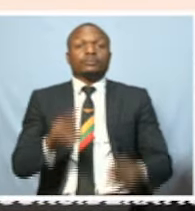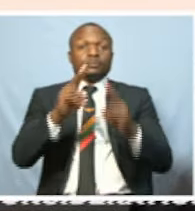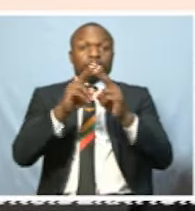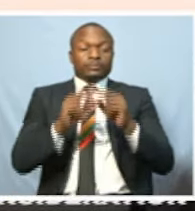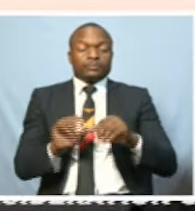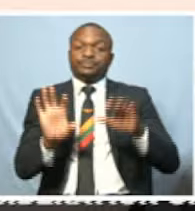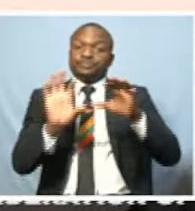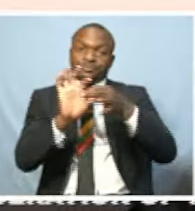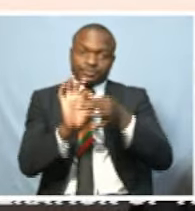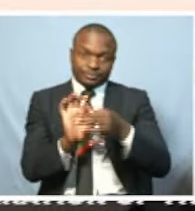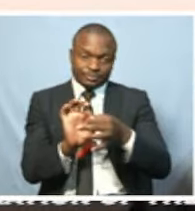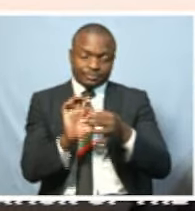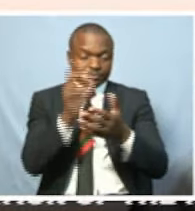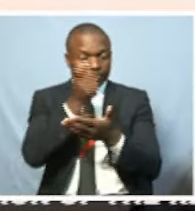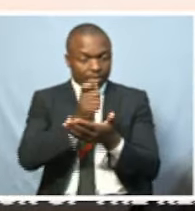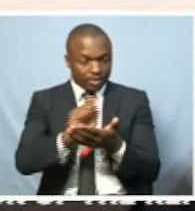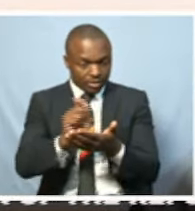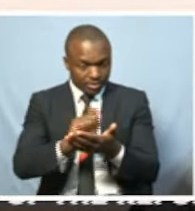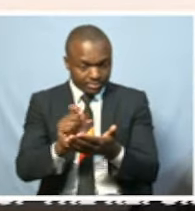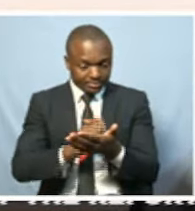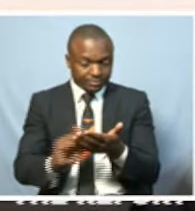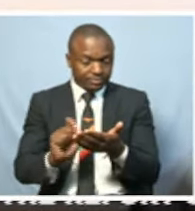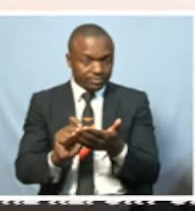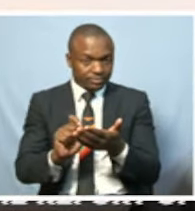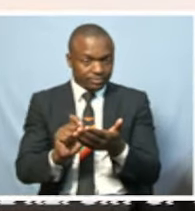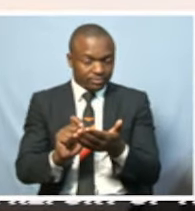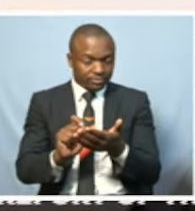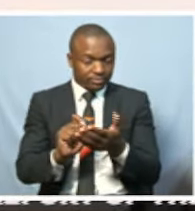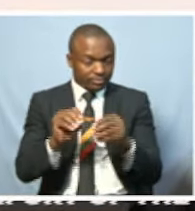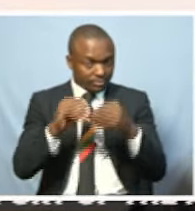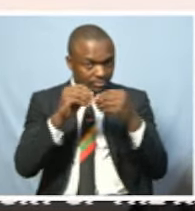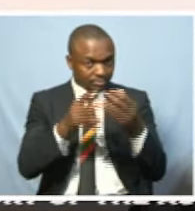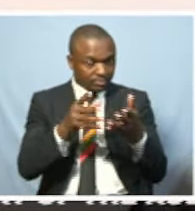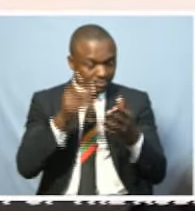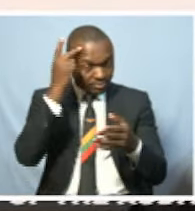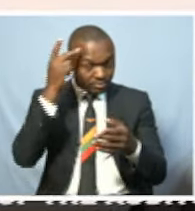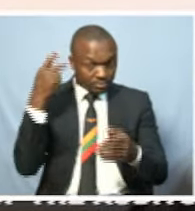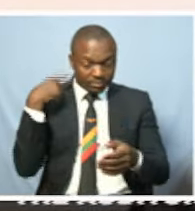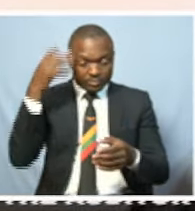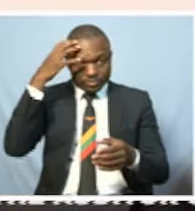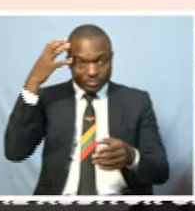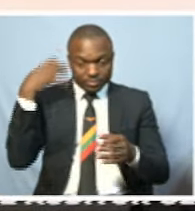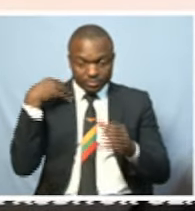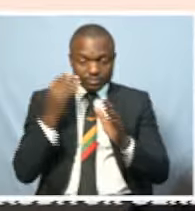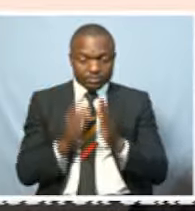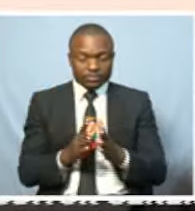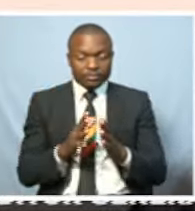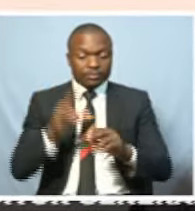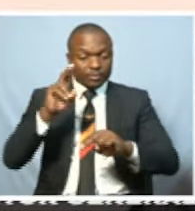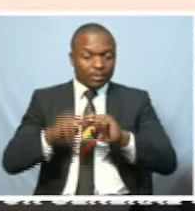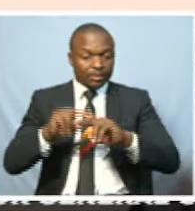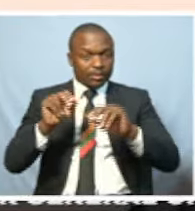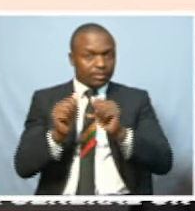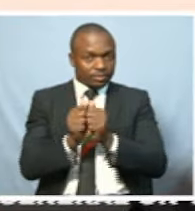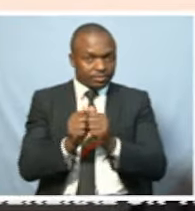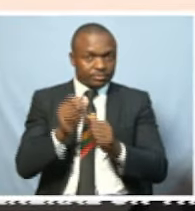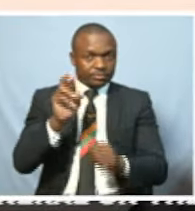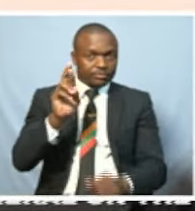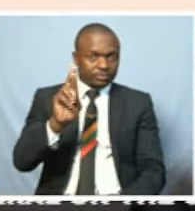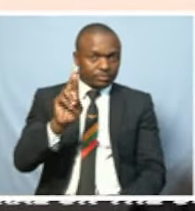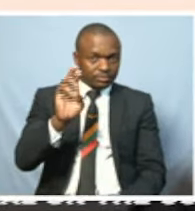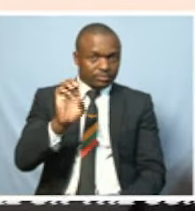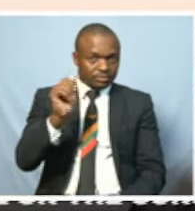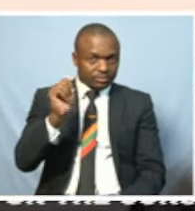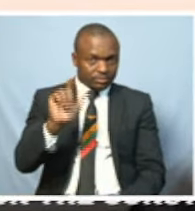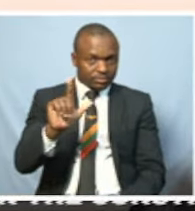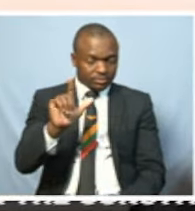we had even attended a meeting for principal officers where we sat down with the REA, and we reached a